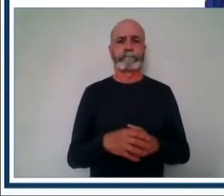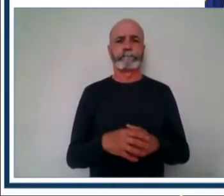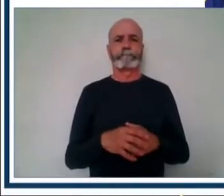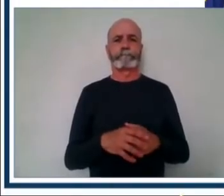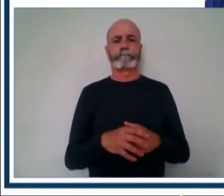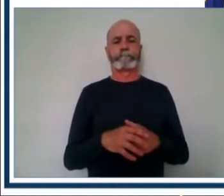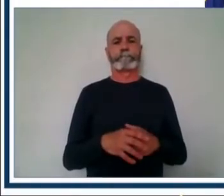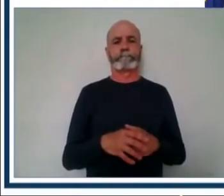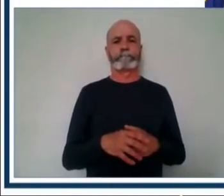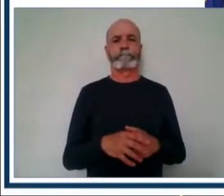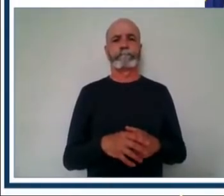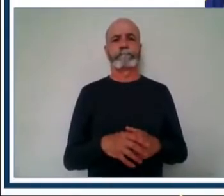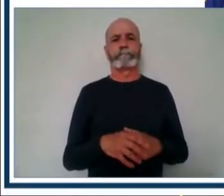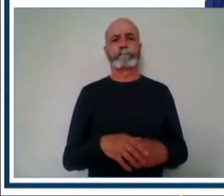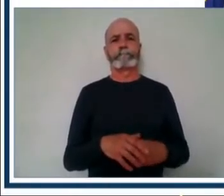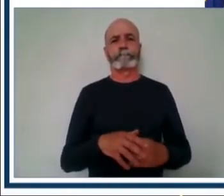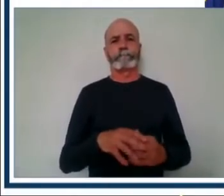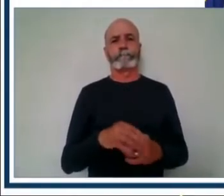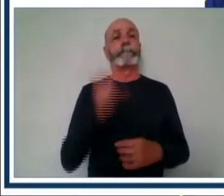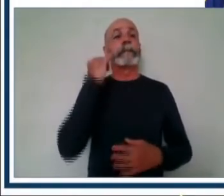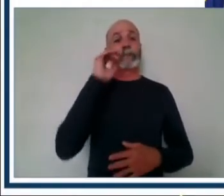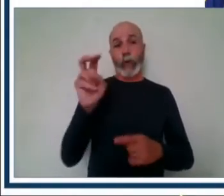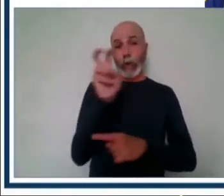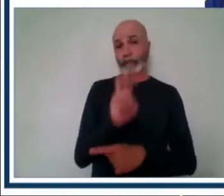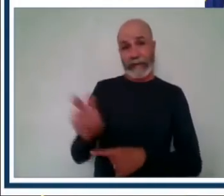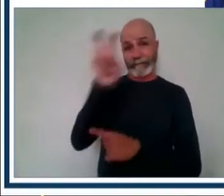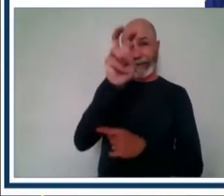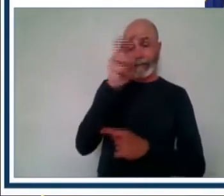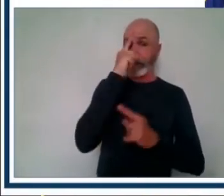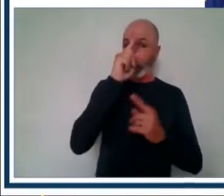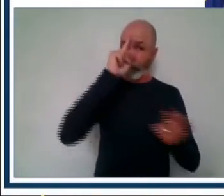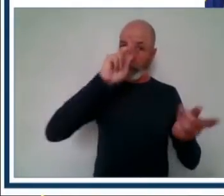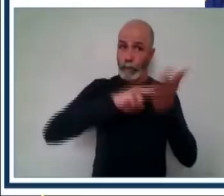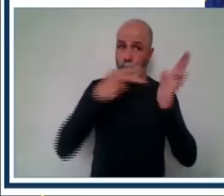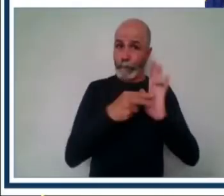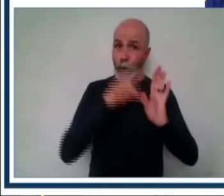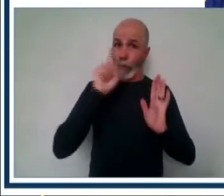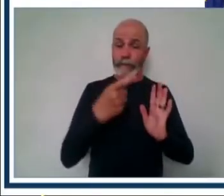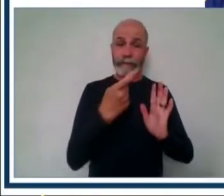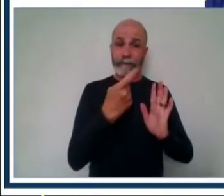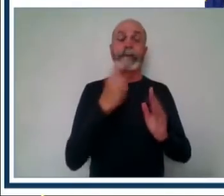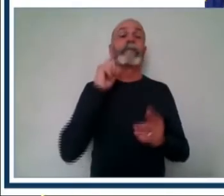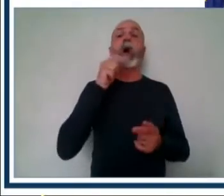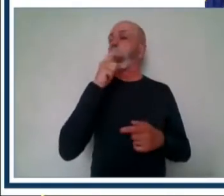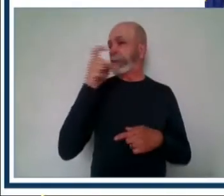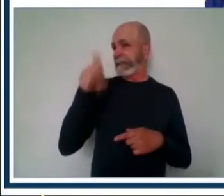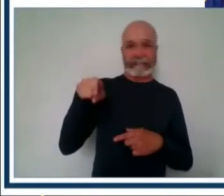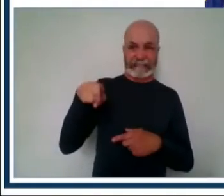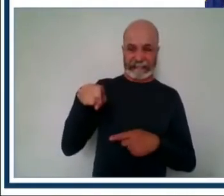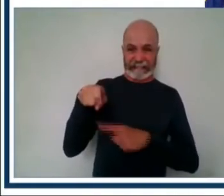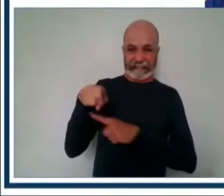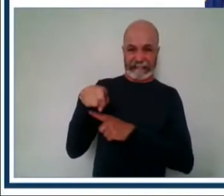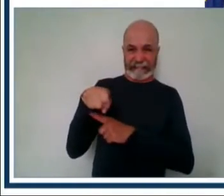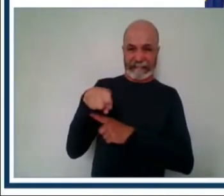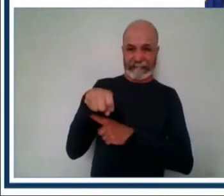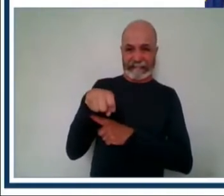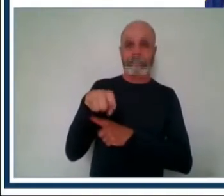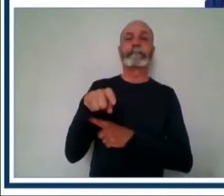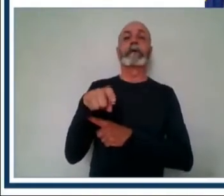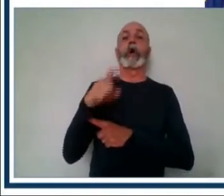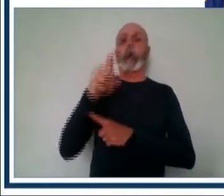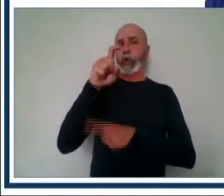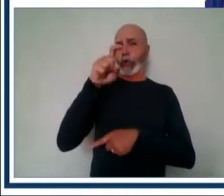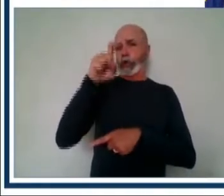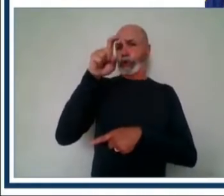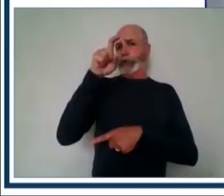would you consider closing the borders to non-essential travel from PEI, Newfoundland, and Labrador? Well, effectively, on a